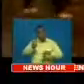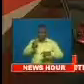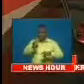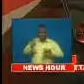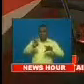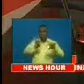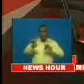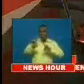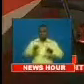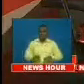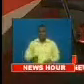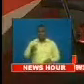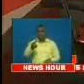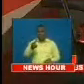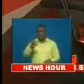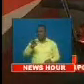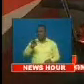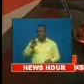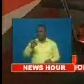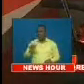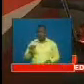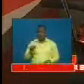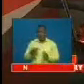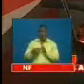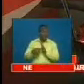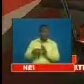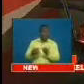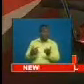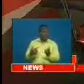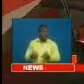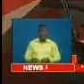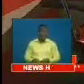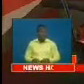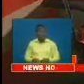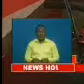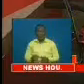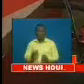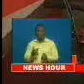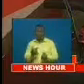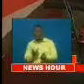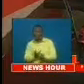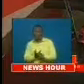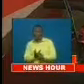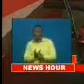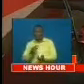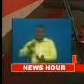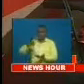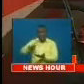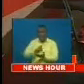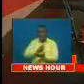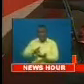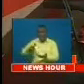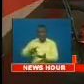countries. DIEMA represents an artistic philosophy when it comes to Ghanaian dance and